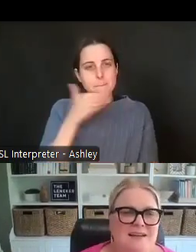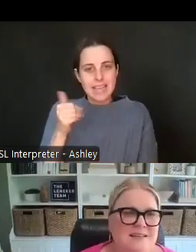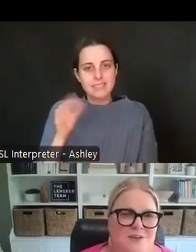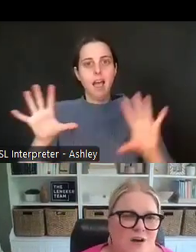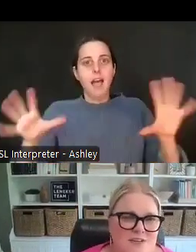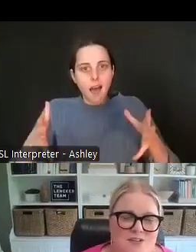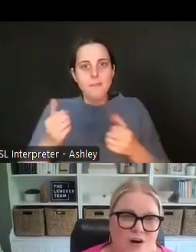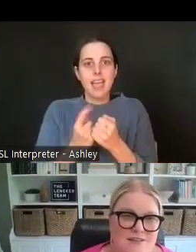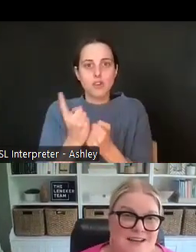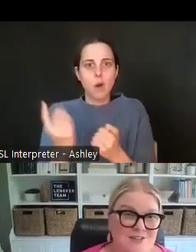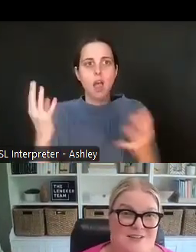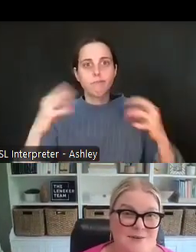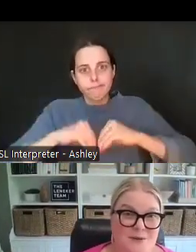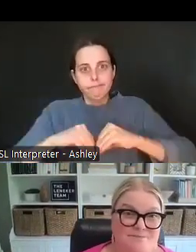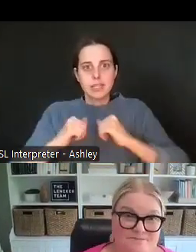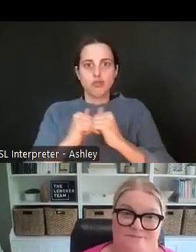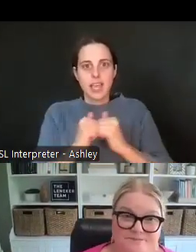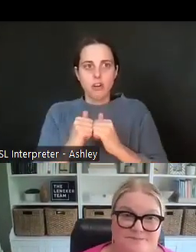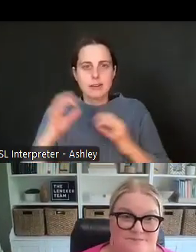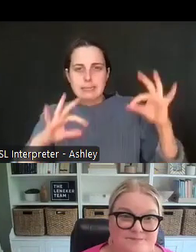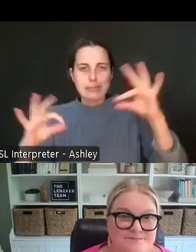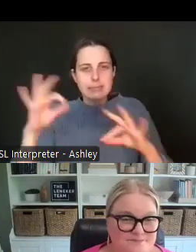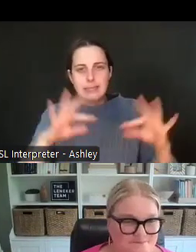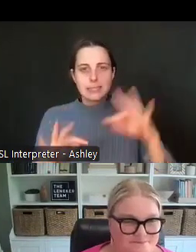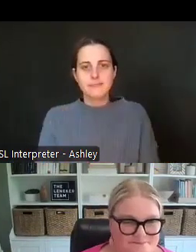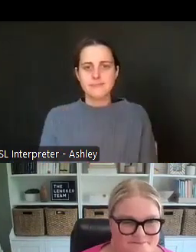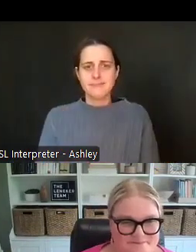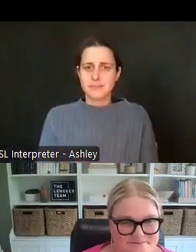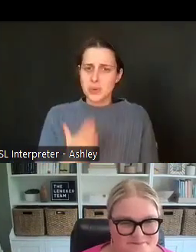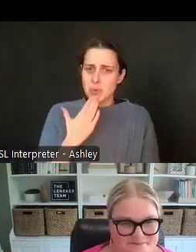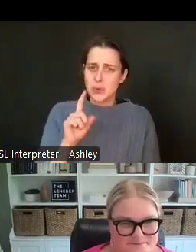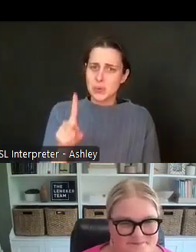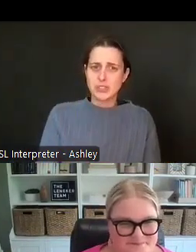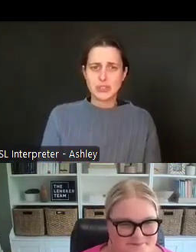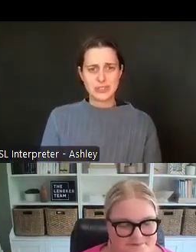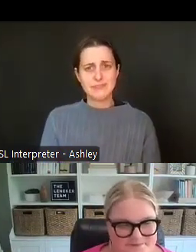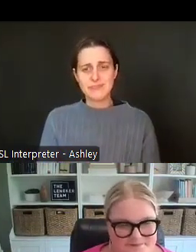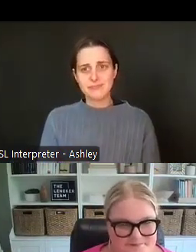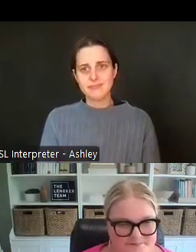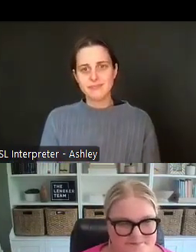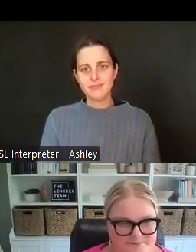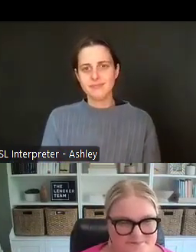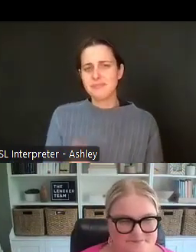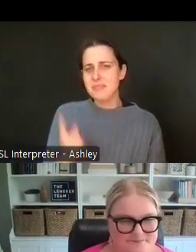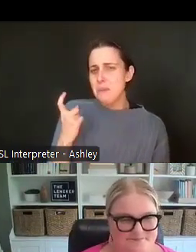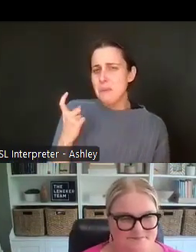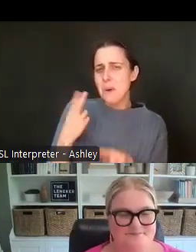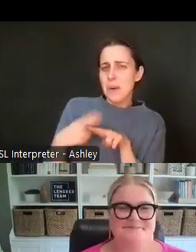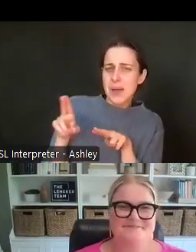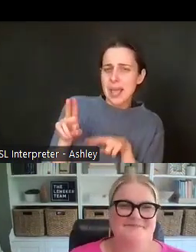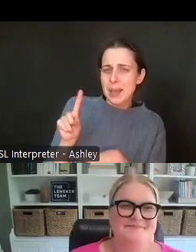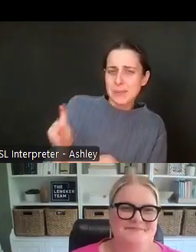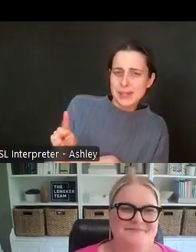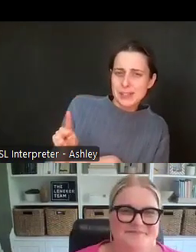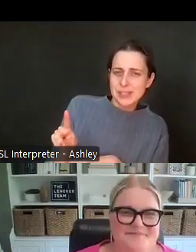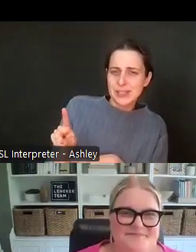every leader on this call takes your example. That's awesome. And one more quick question with quick answer, and then